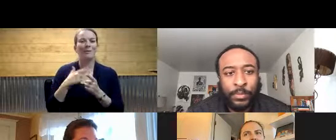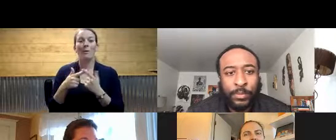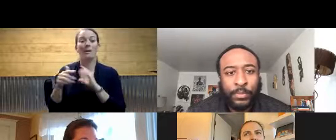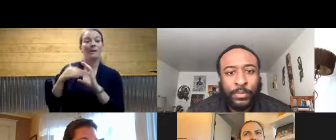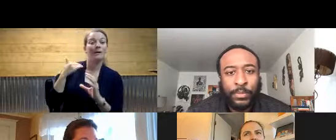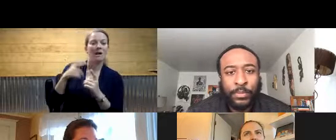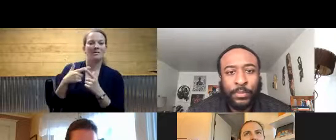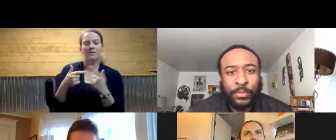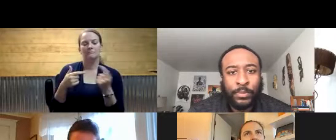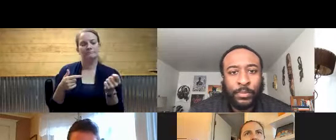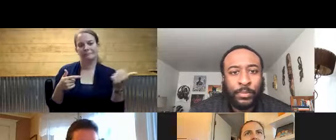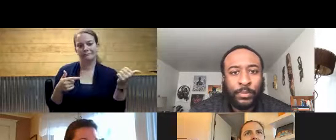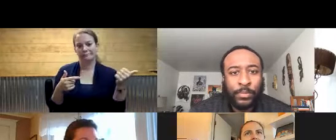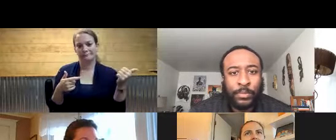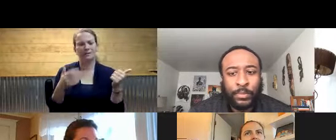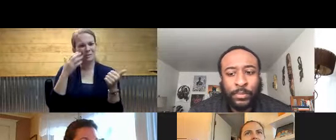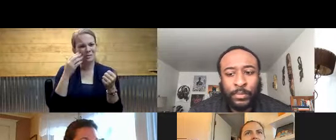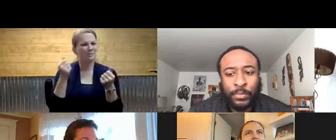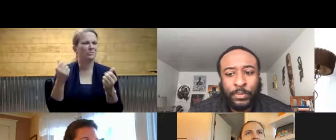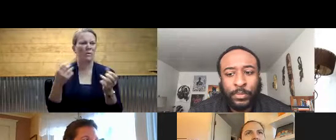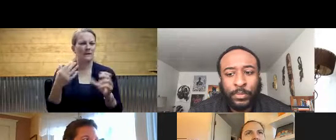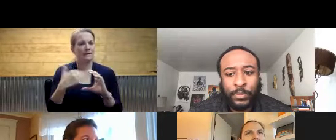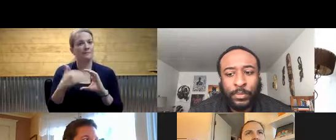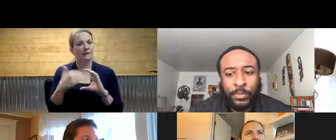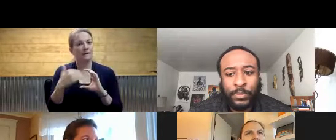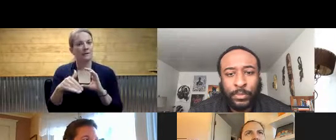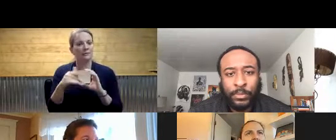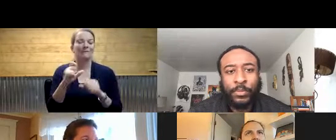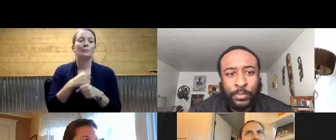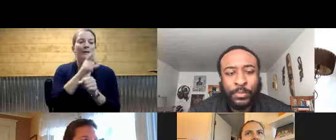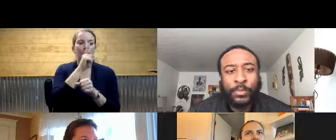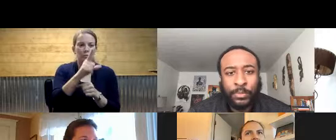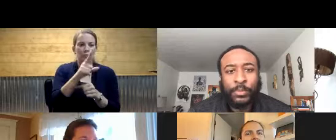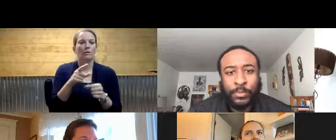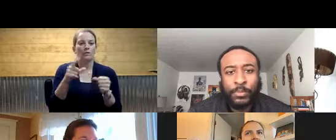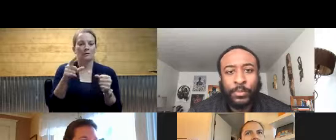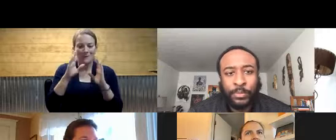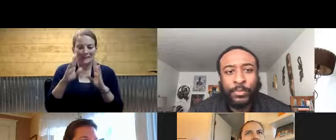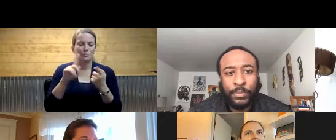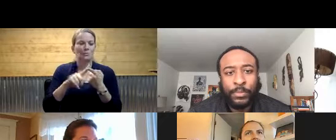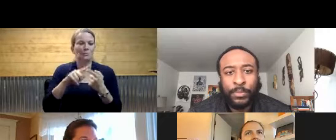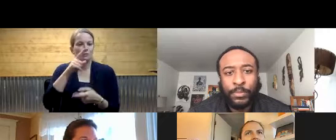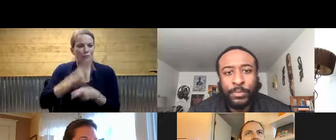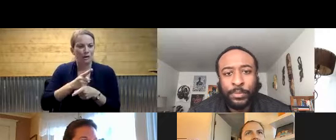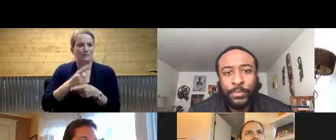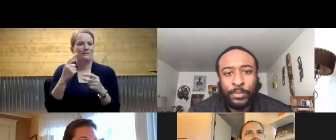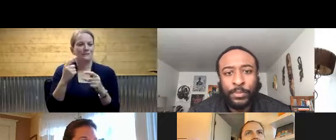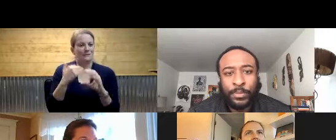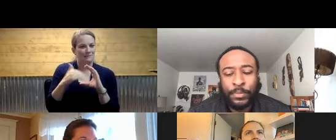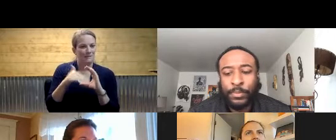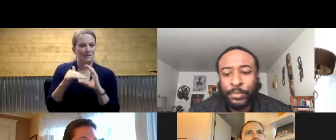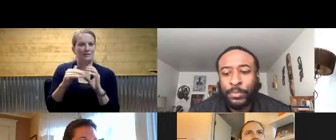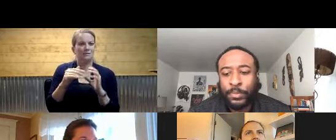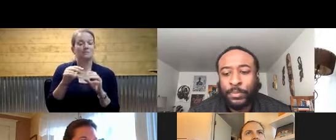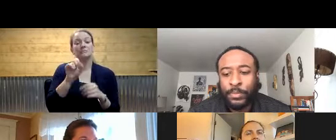you get a ton of emails, so you kind of have to make sure you filter that out and make sure you get what you want. Um,